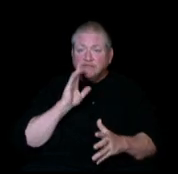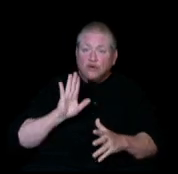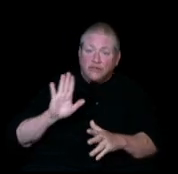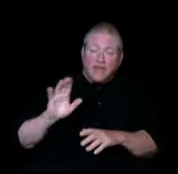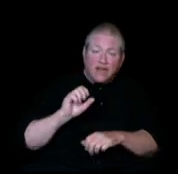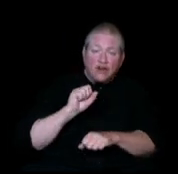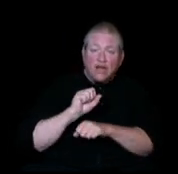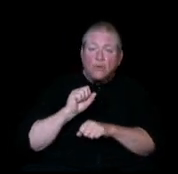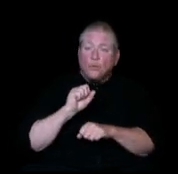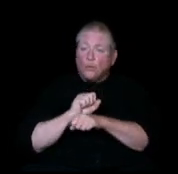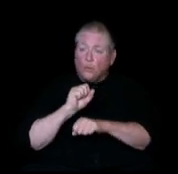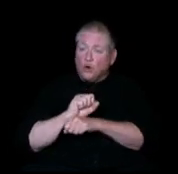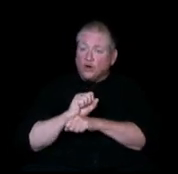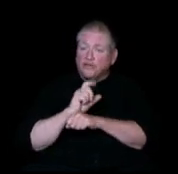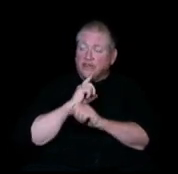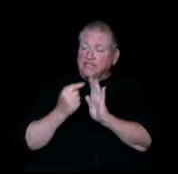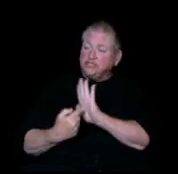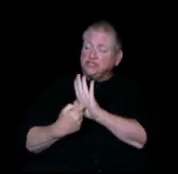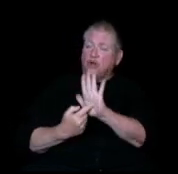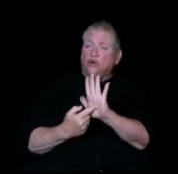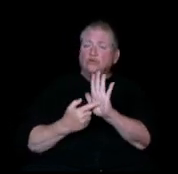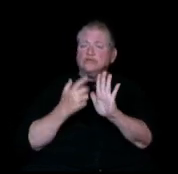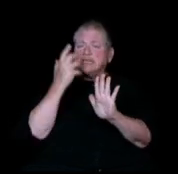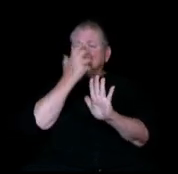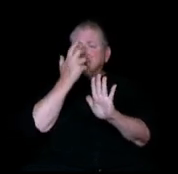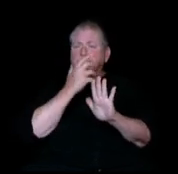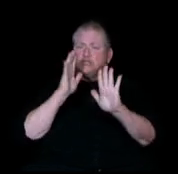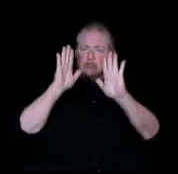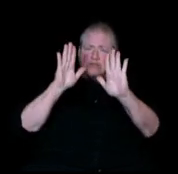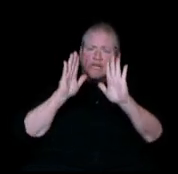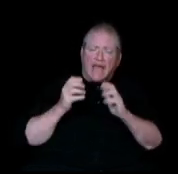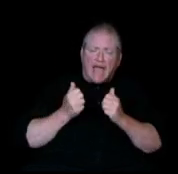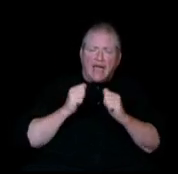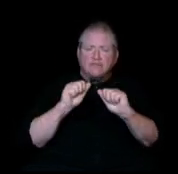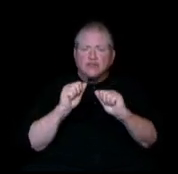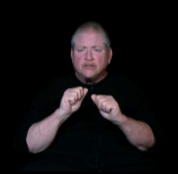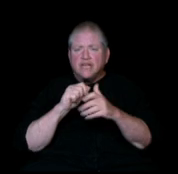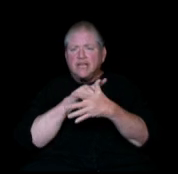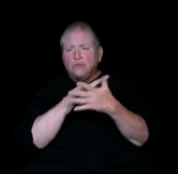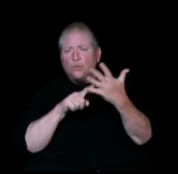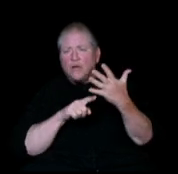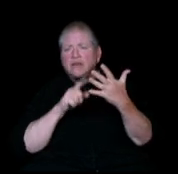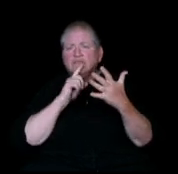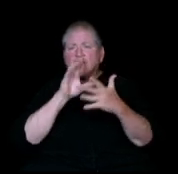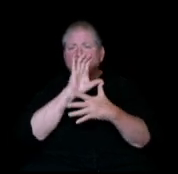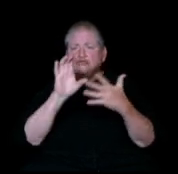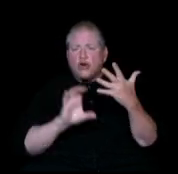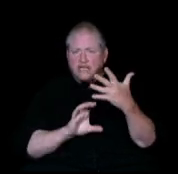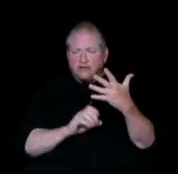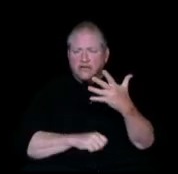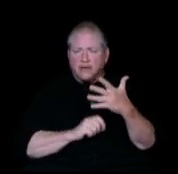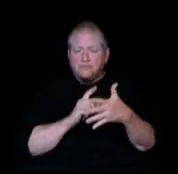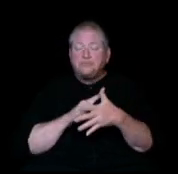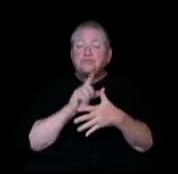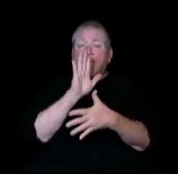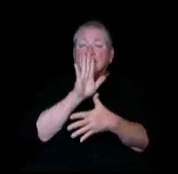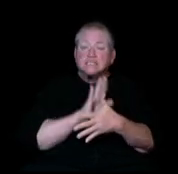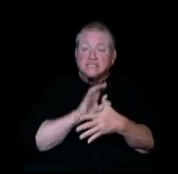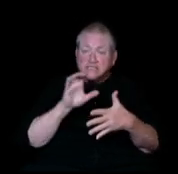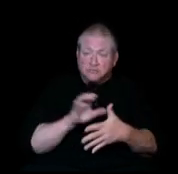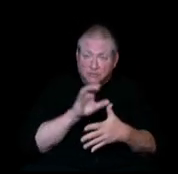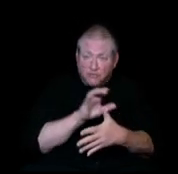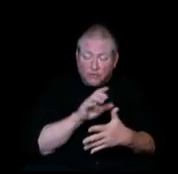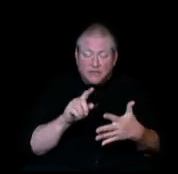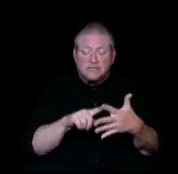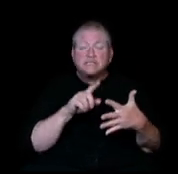of performance that demonstrates exceptional effort in one or more of the following criteria: